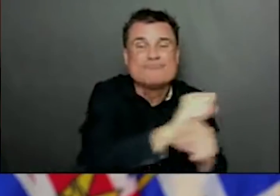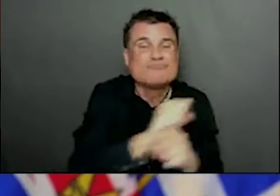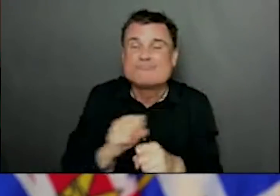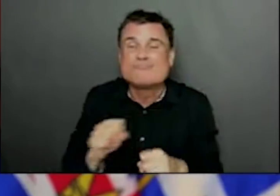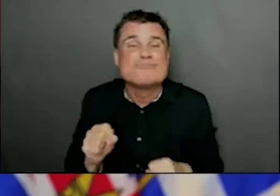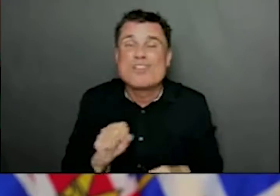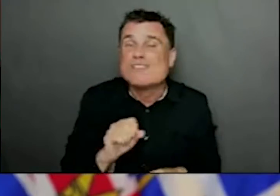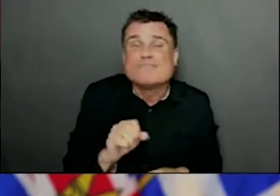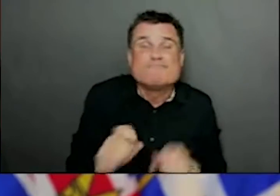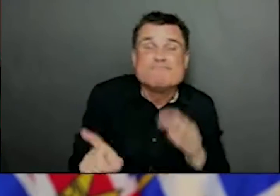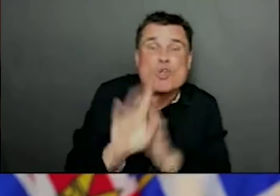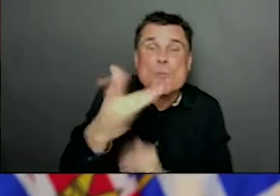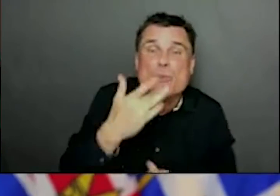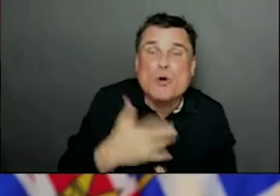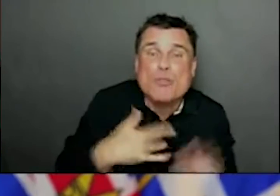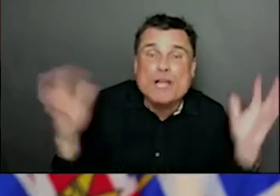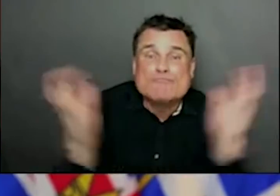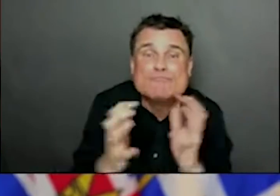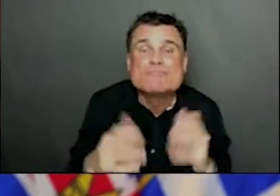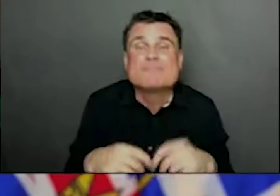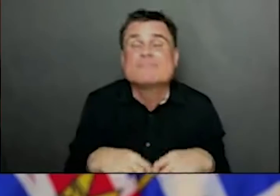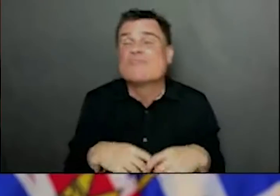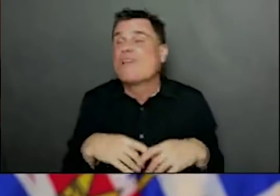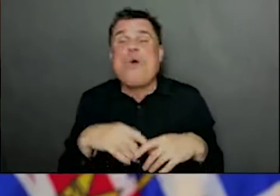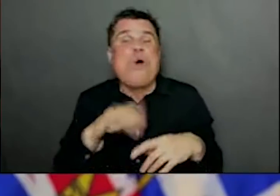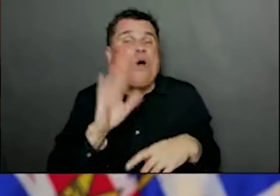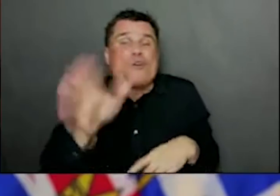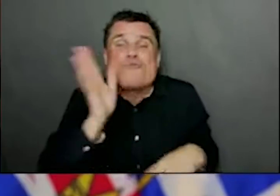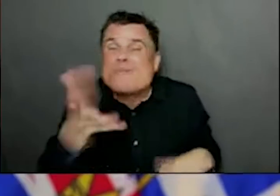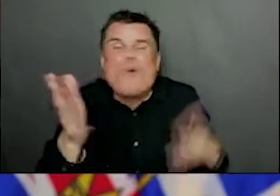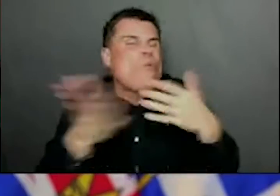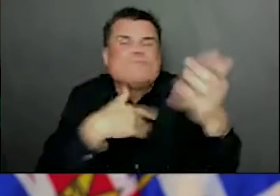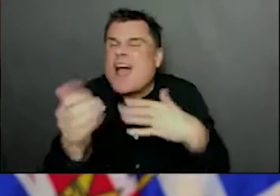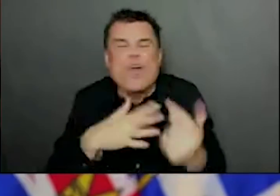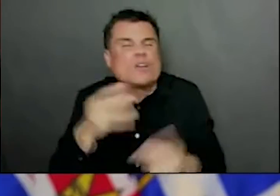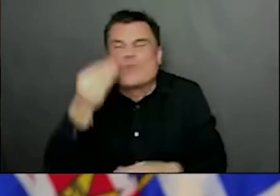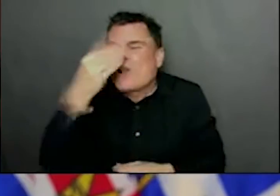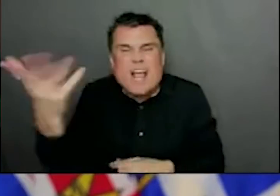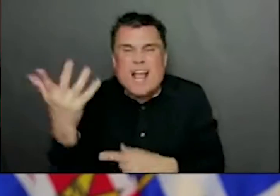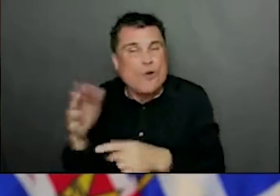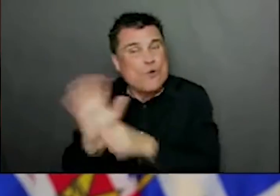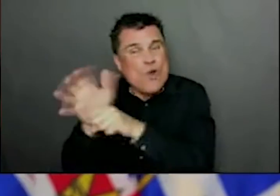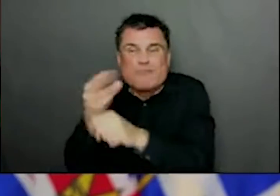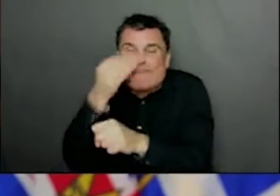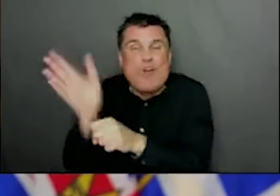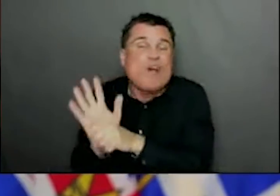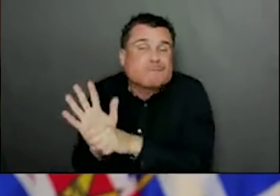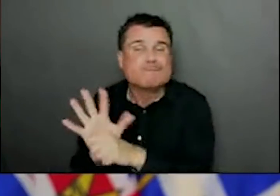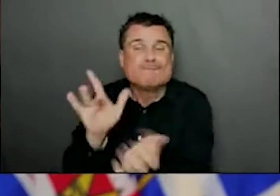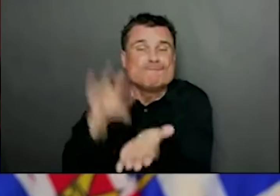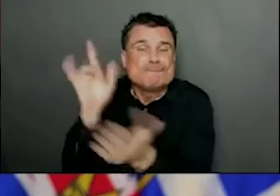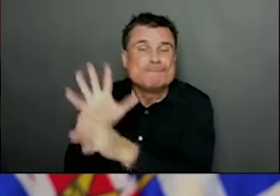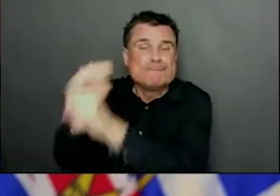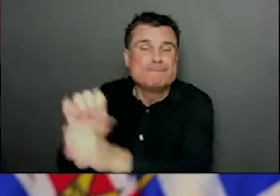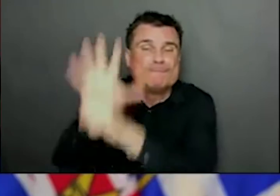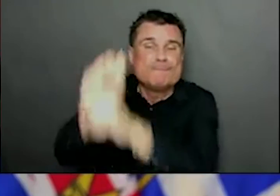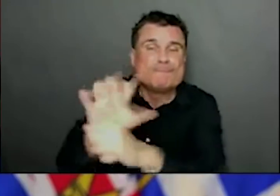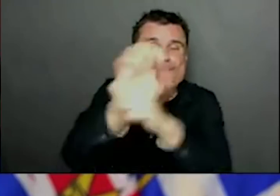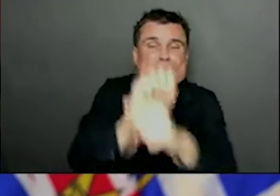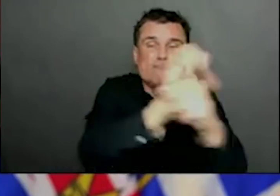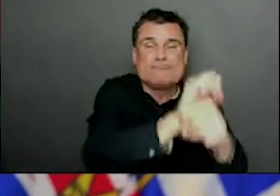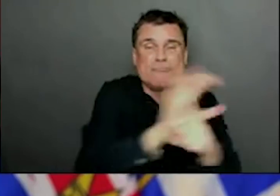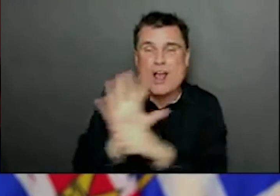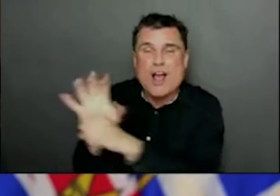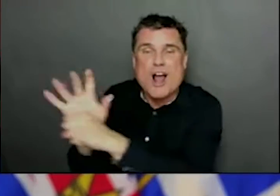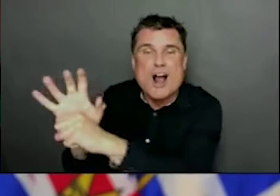transmitted. And it's not intent. And this is what we are seeing now.